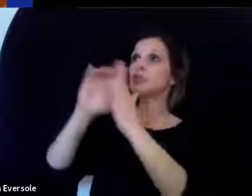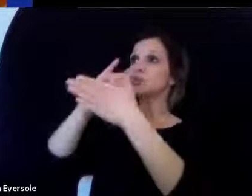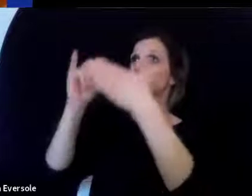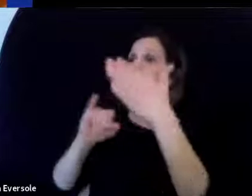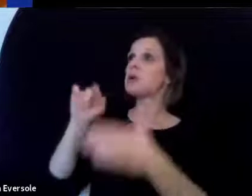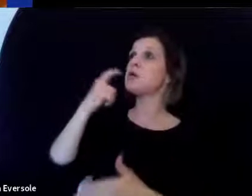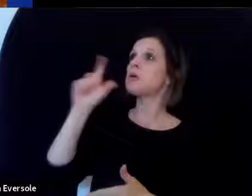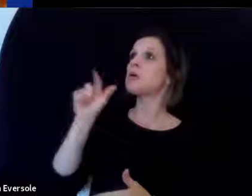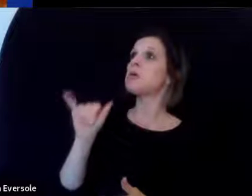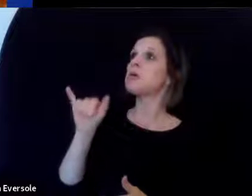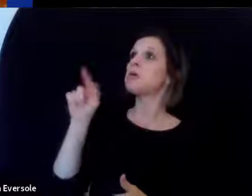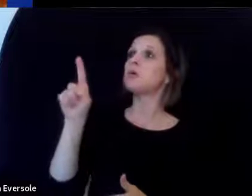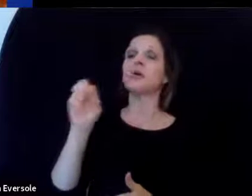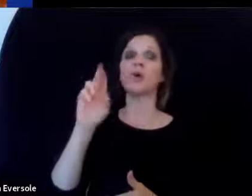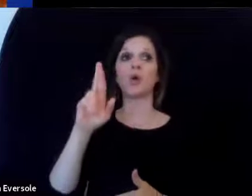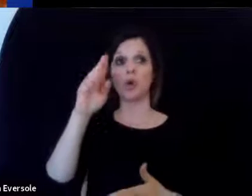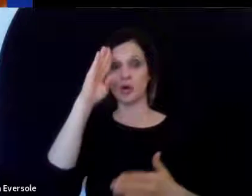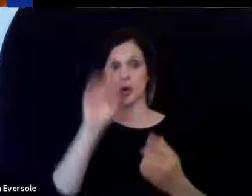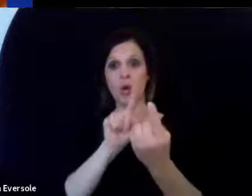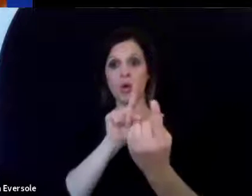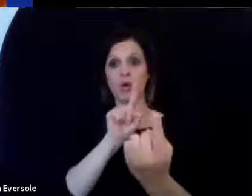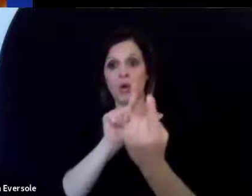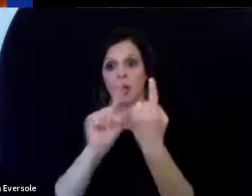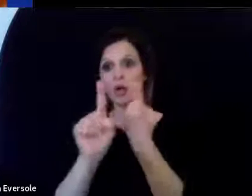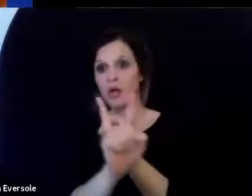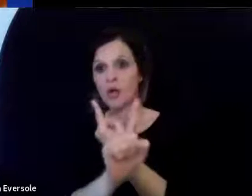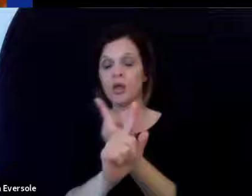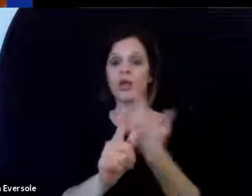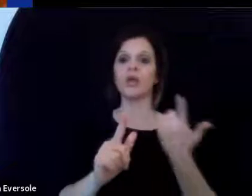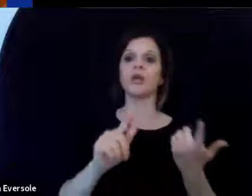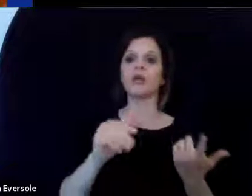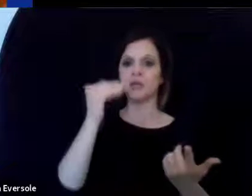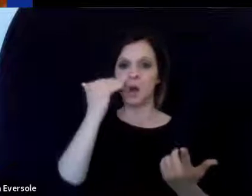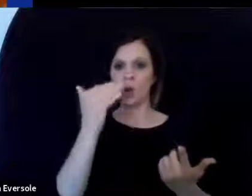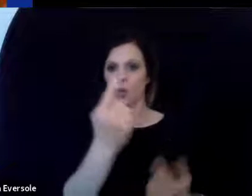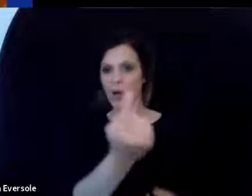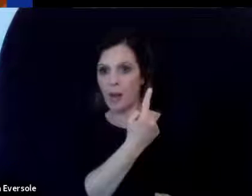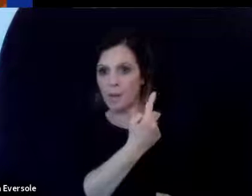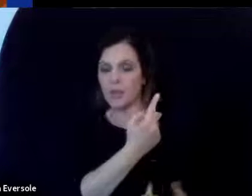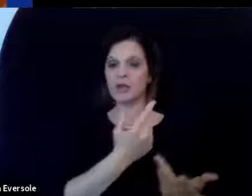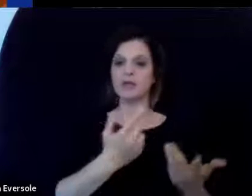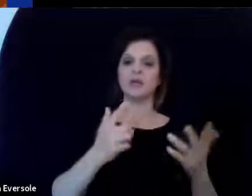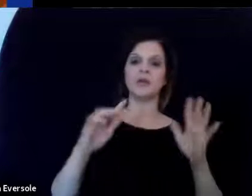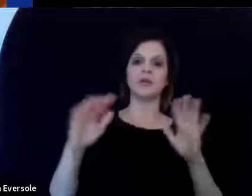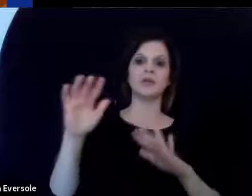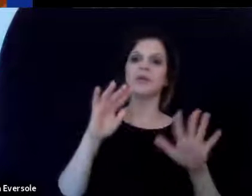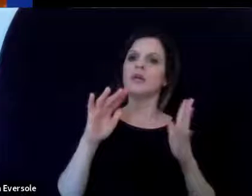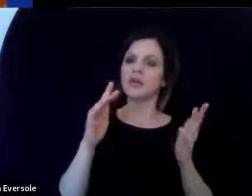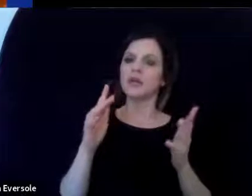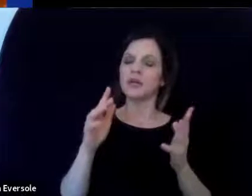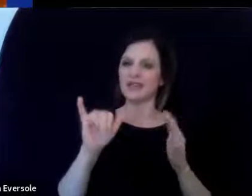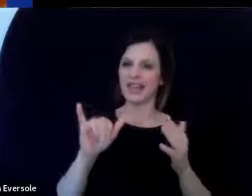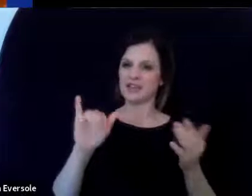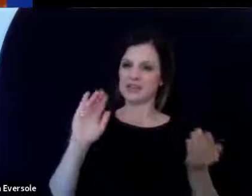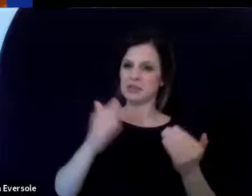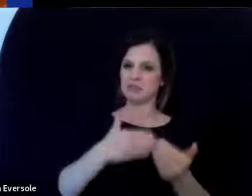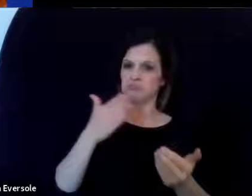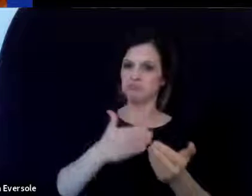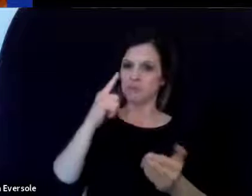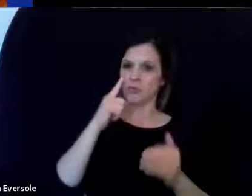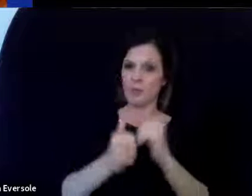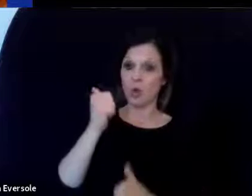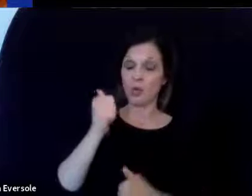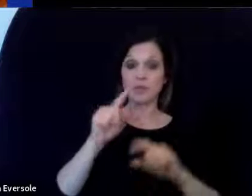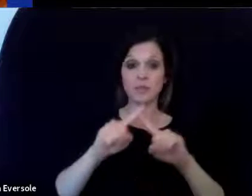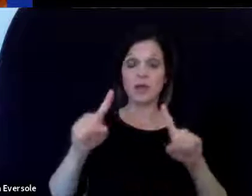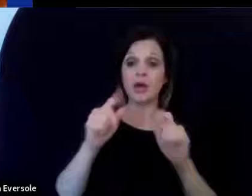to avoid someone in the hall, all those sorts of things that even allow a child to make a transition from one classroom to the next you